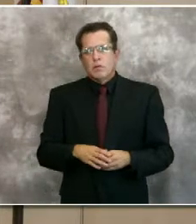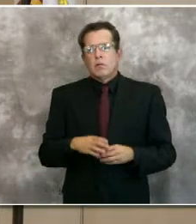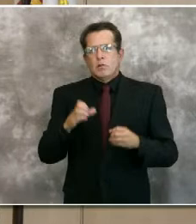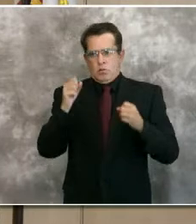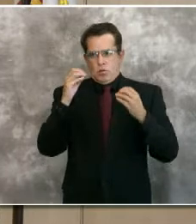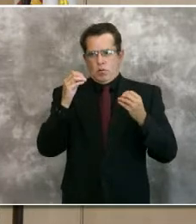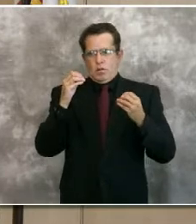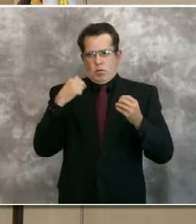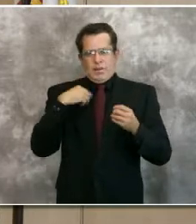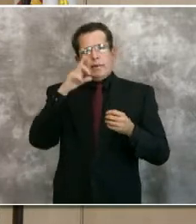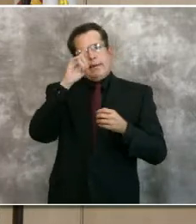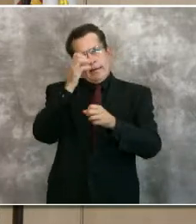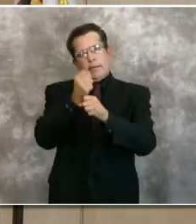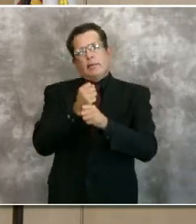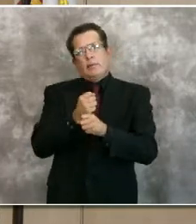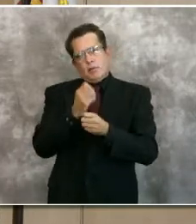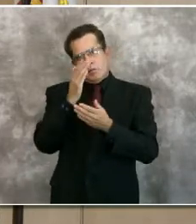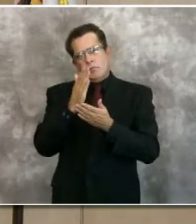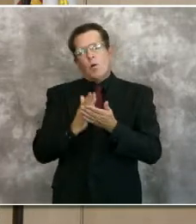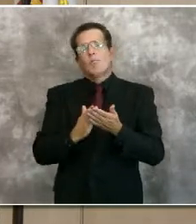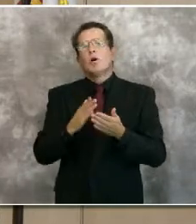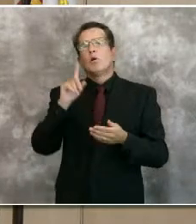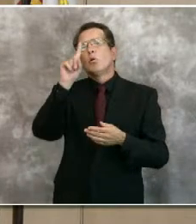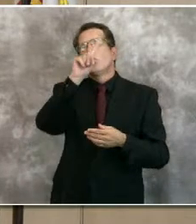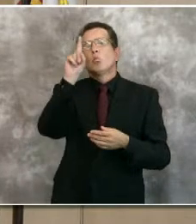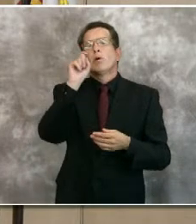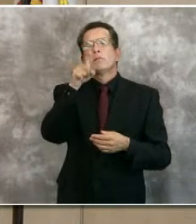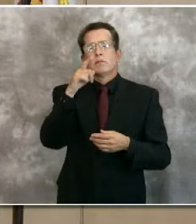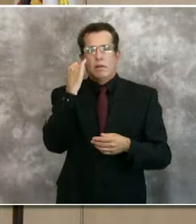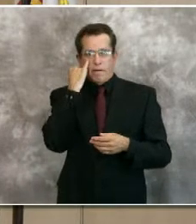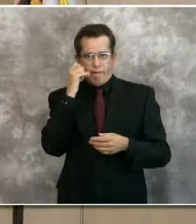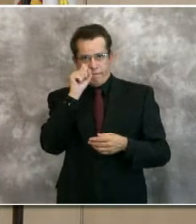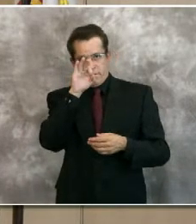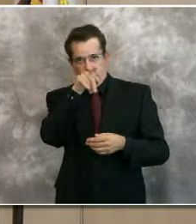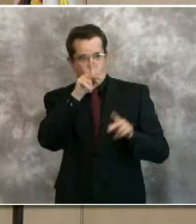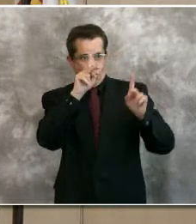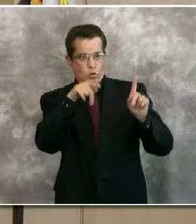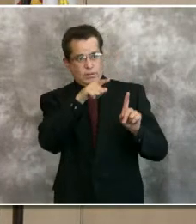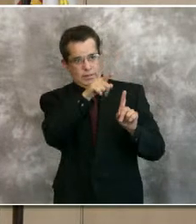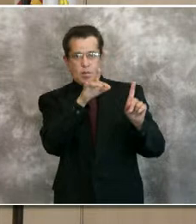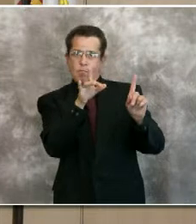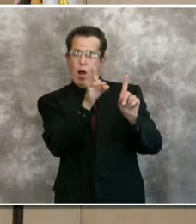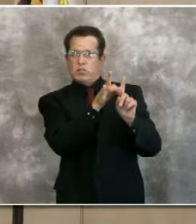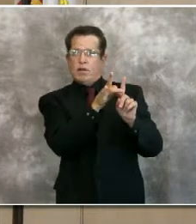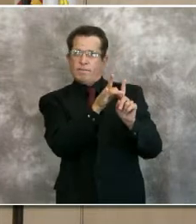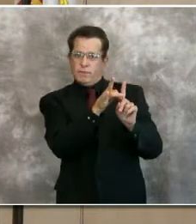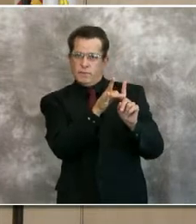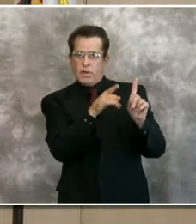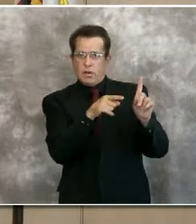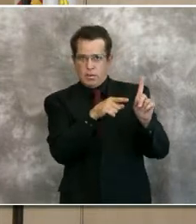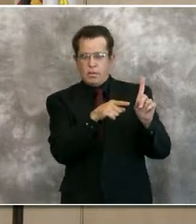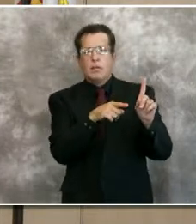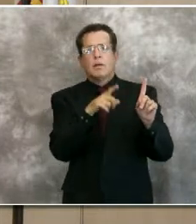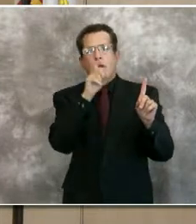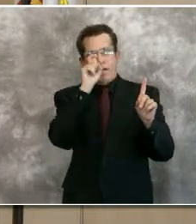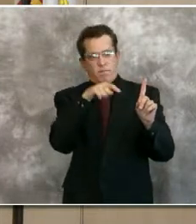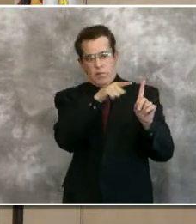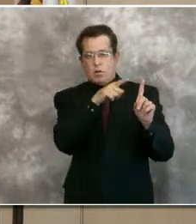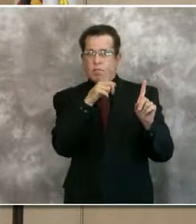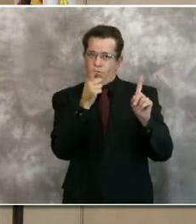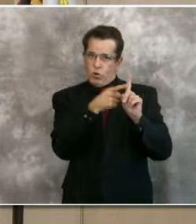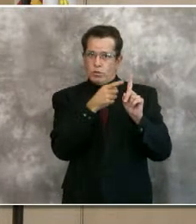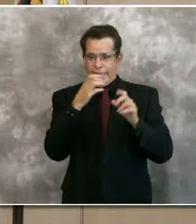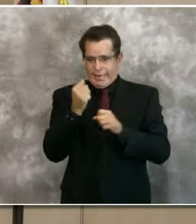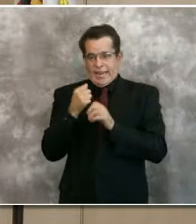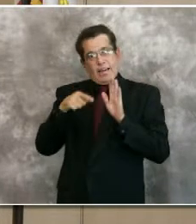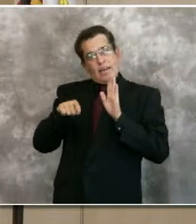have gotten questions about whether someone who has tested positive needs to test negative before going back to